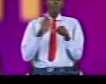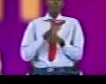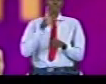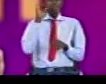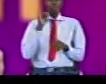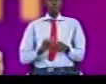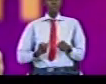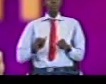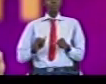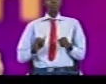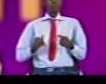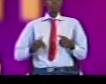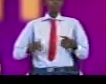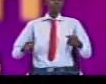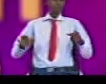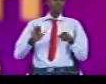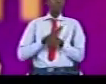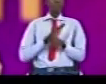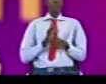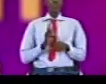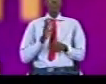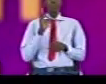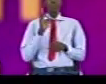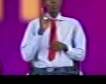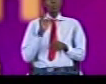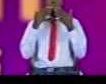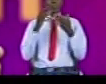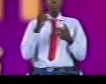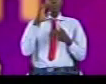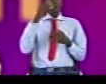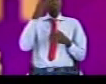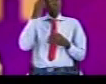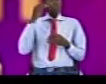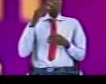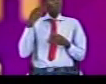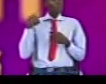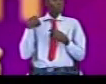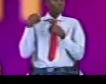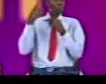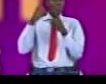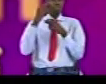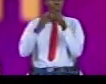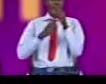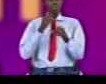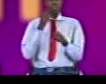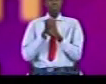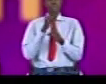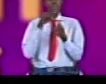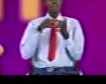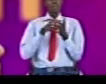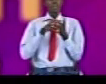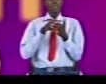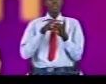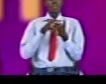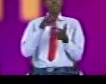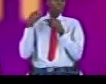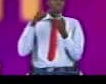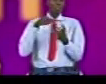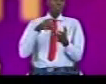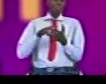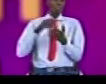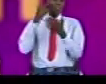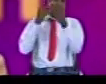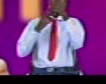Oh, we thank God because of the past 1 year since this vision started. And millions of